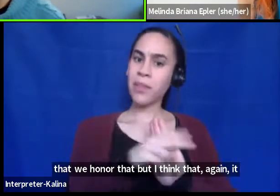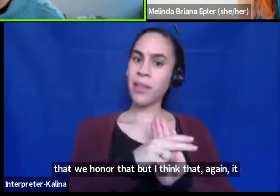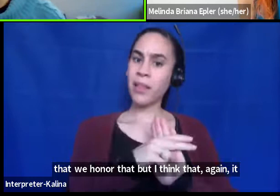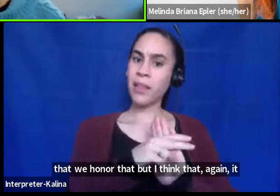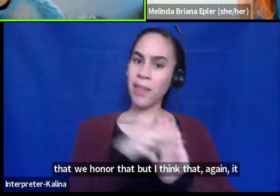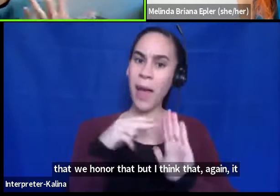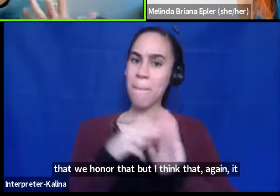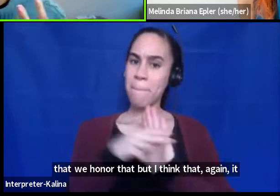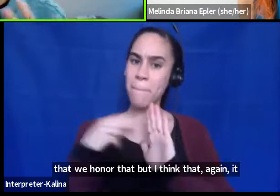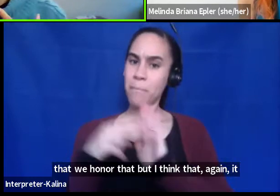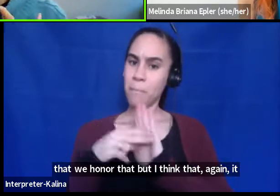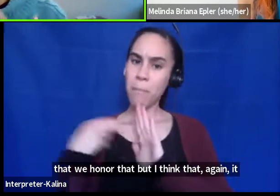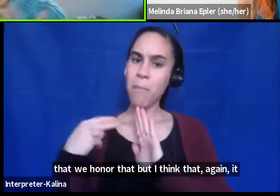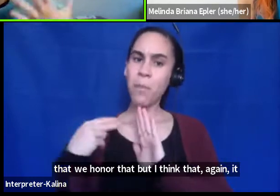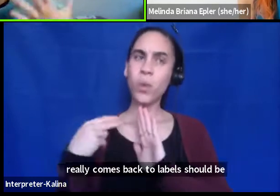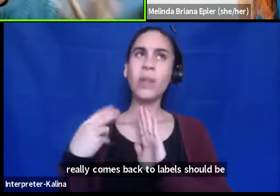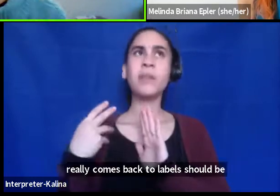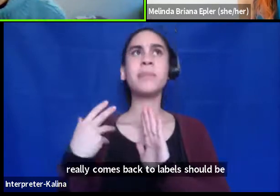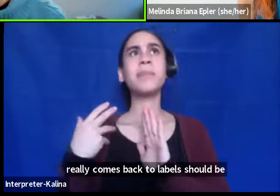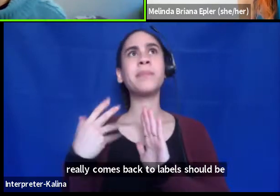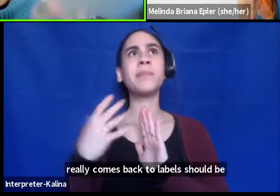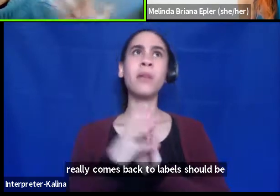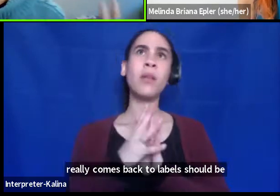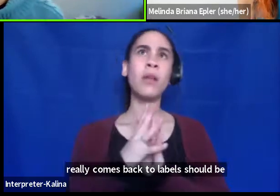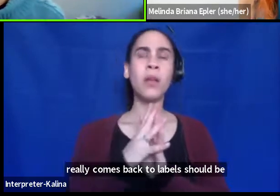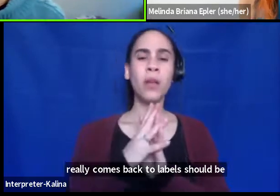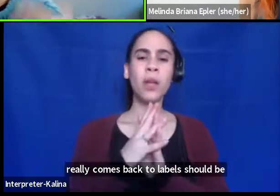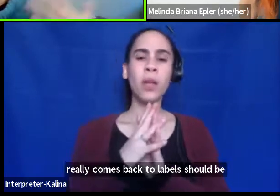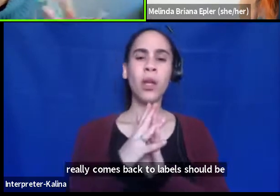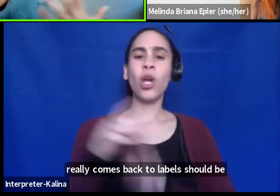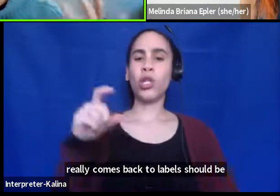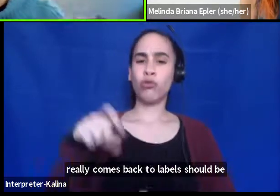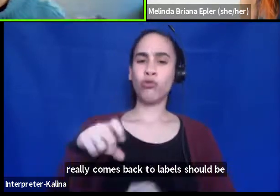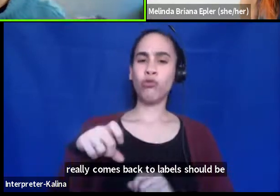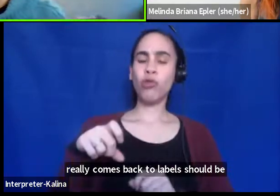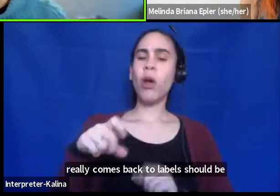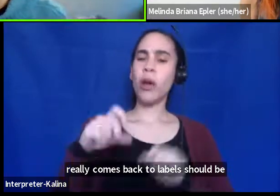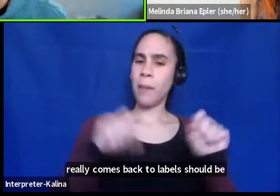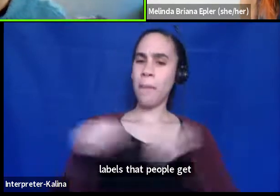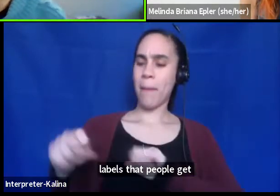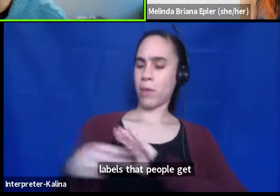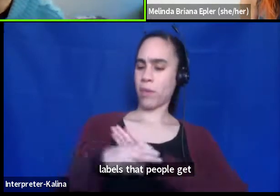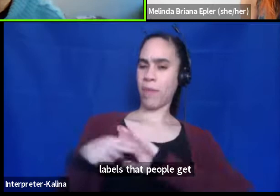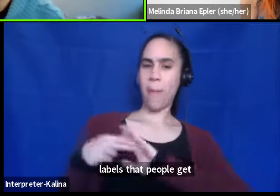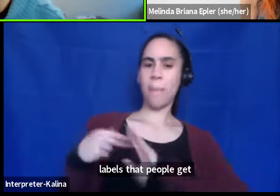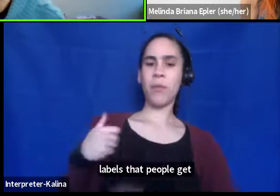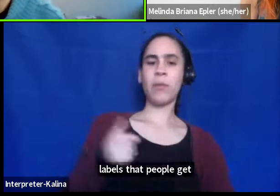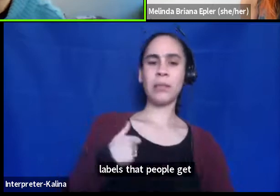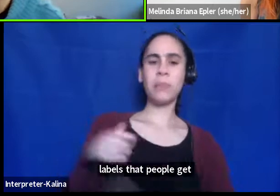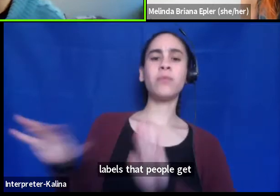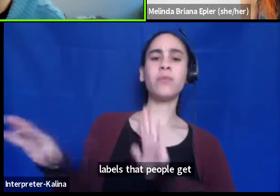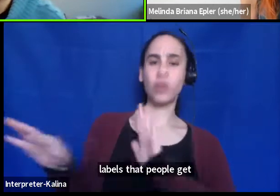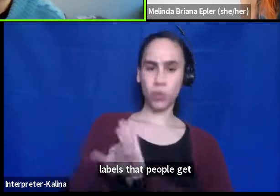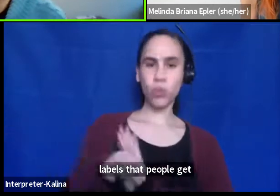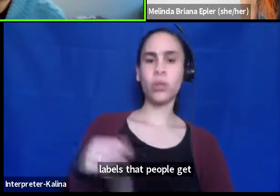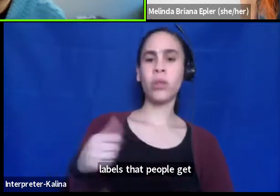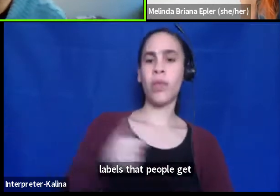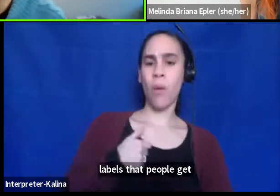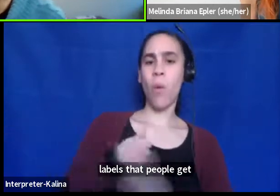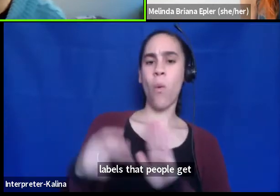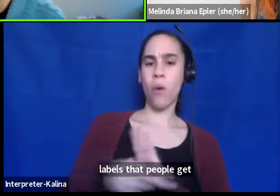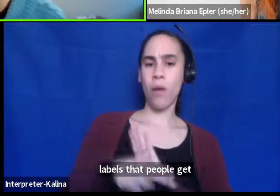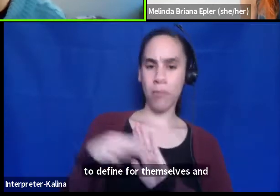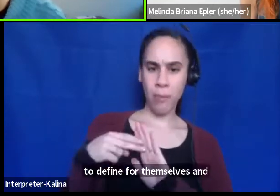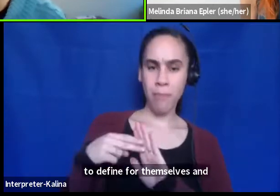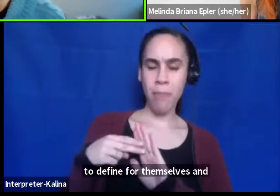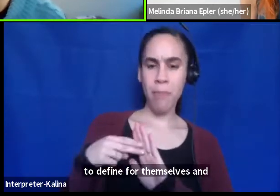that people get to define for themselves and get to sort of choose what